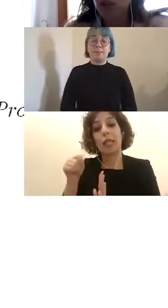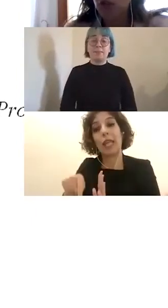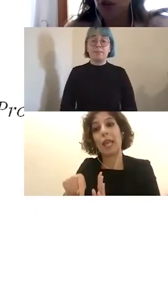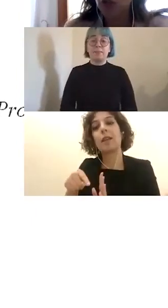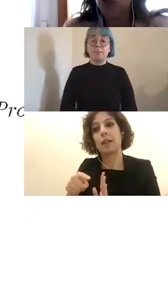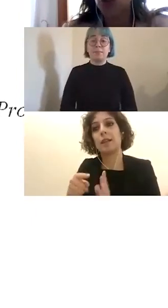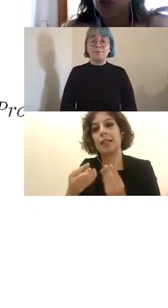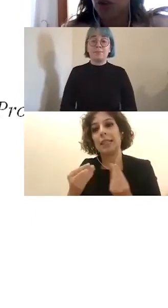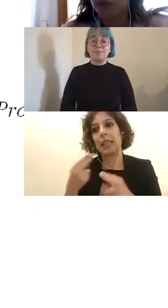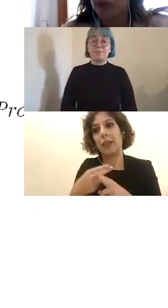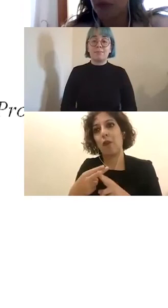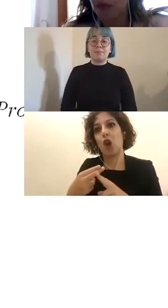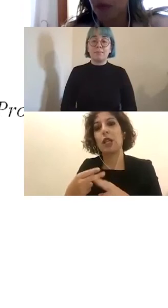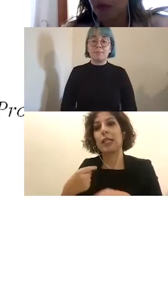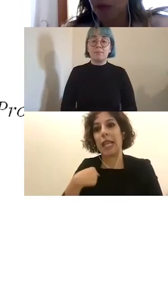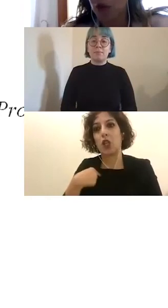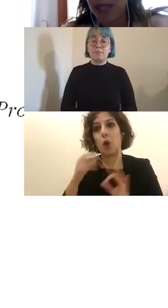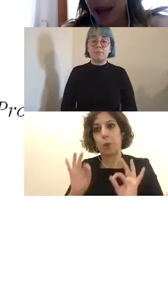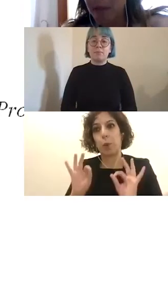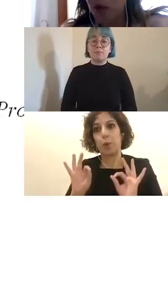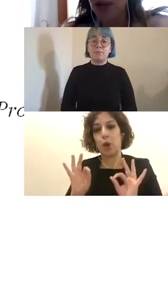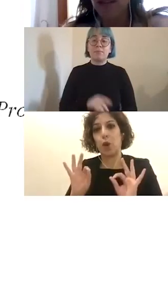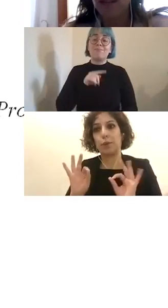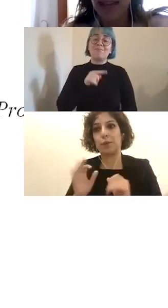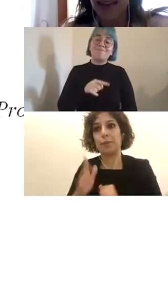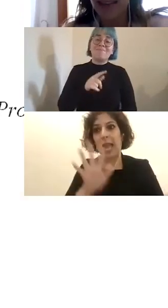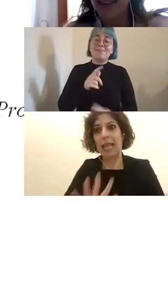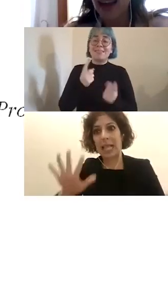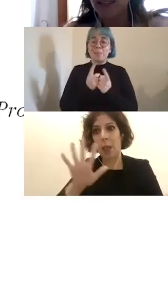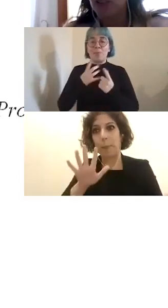there is a point of jurisprudence that is concerned.